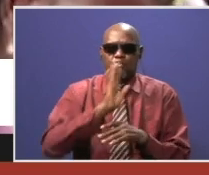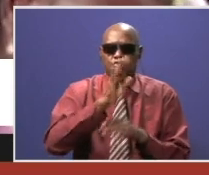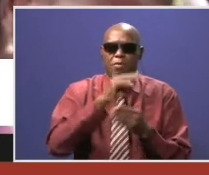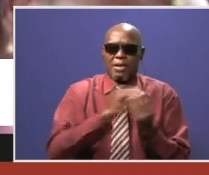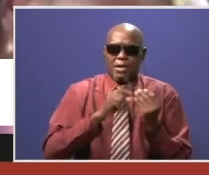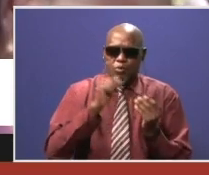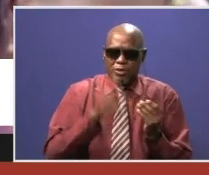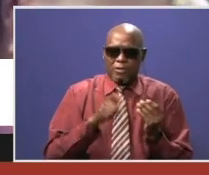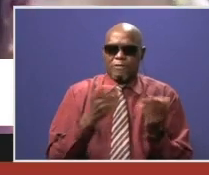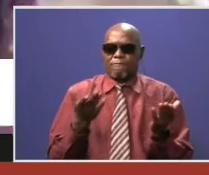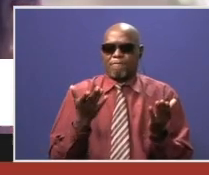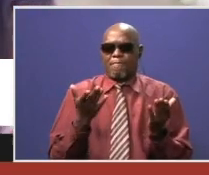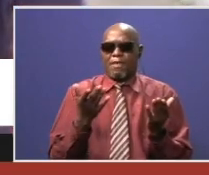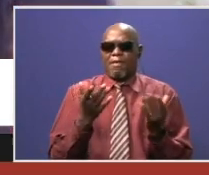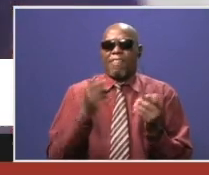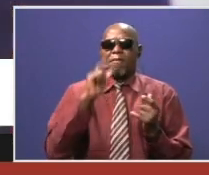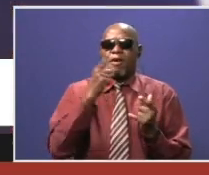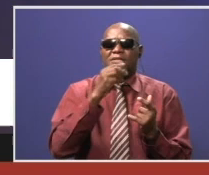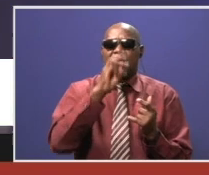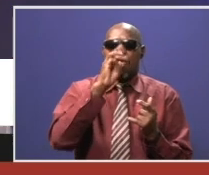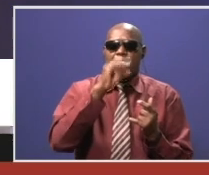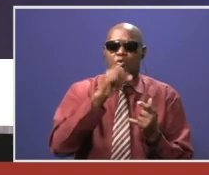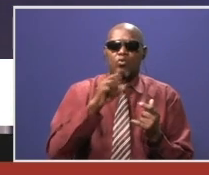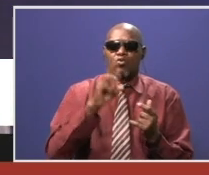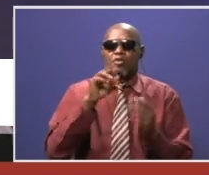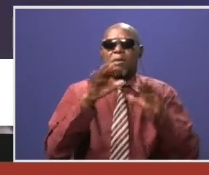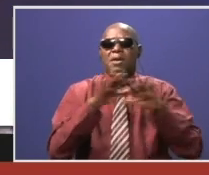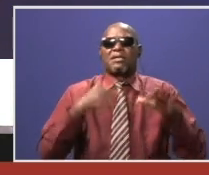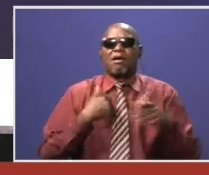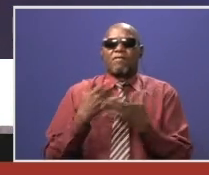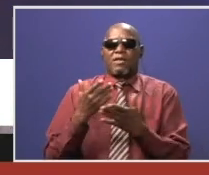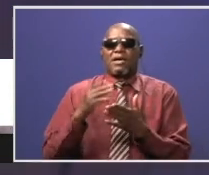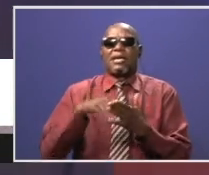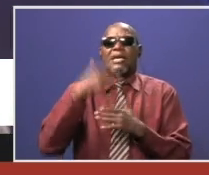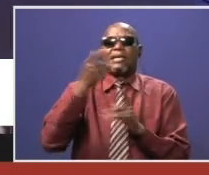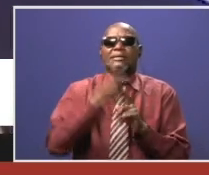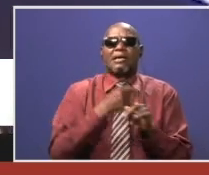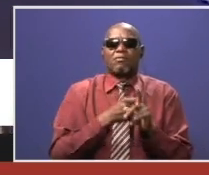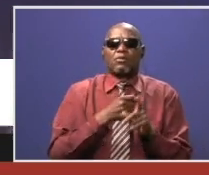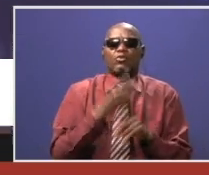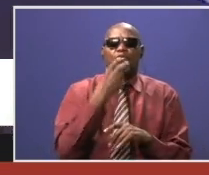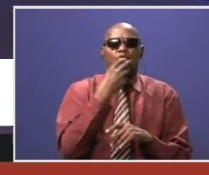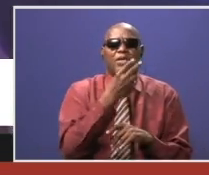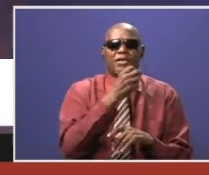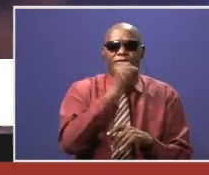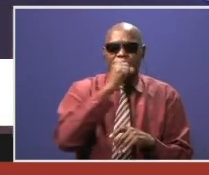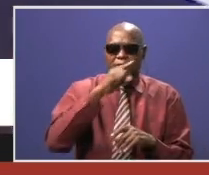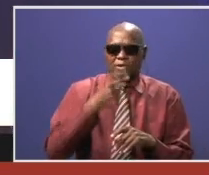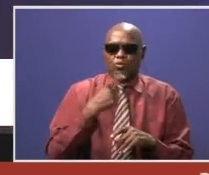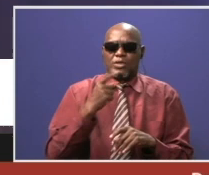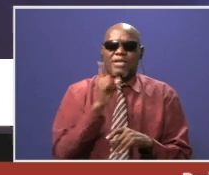bananas. So the first MOU is the market that I have. By next term I'll be feeding 250,000 every single